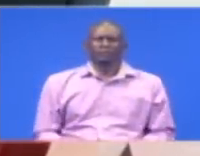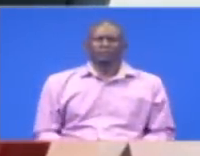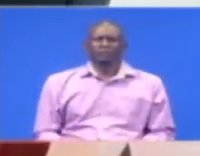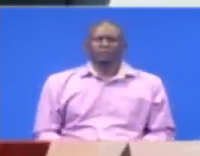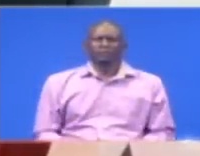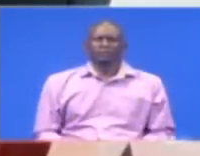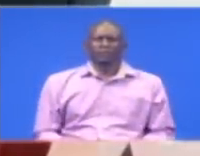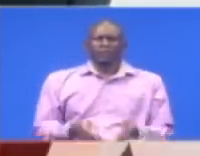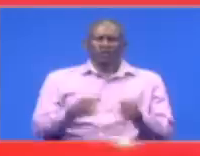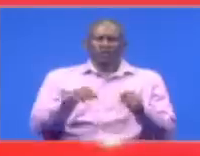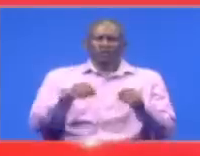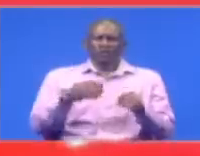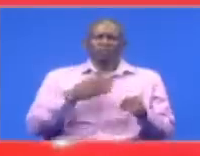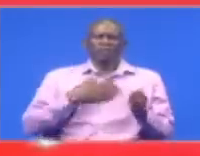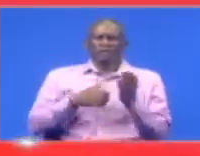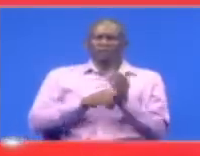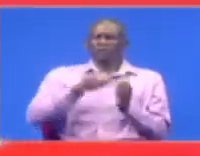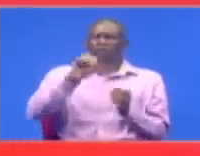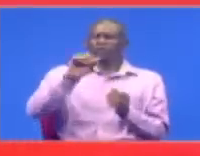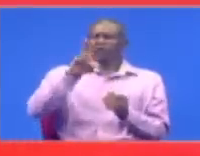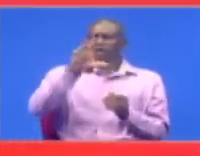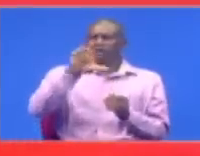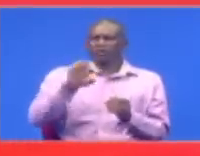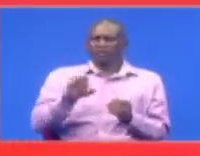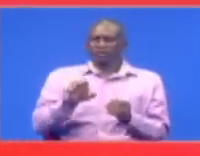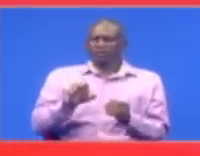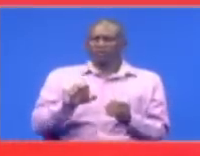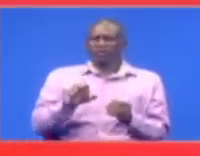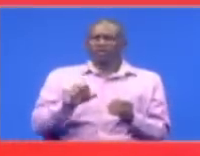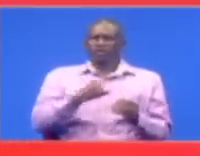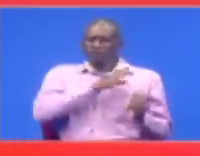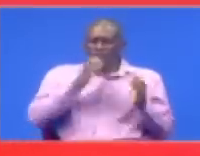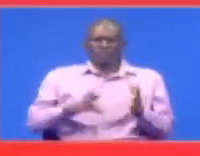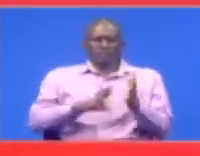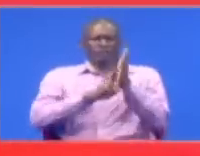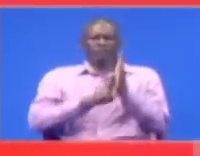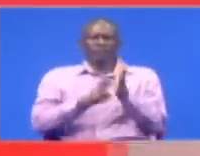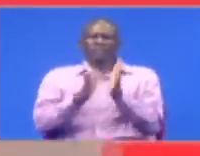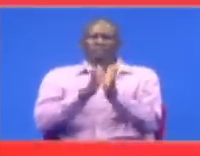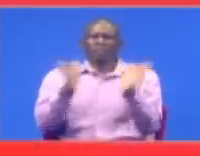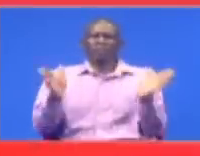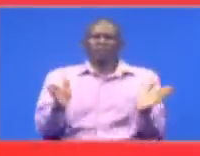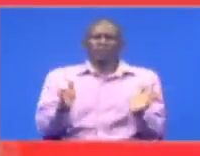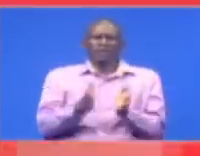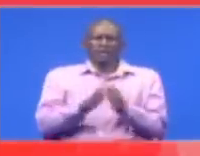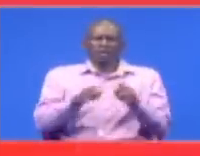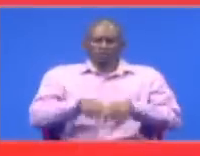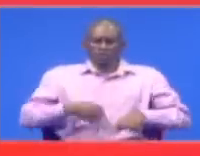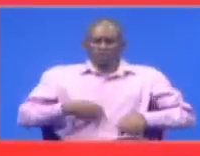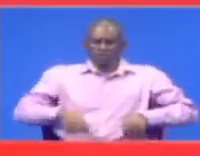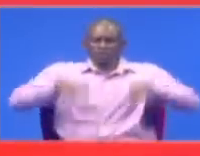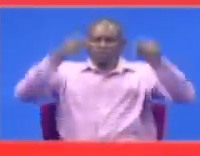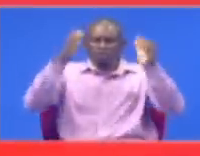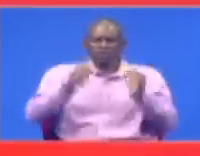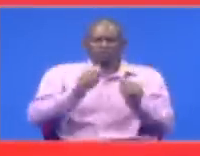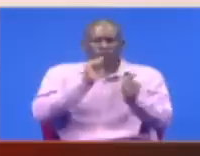Senior Counsel, I'm Olive Mugenda, Commissioner representing the public, and chairing these